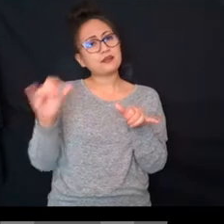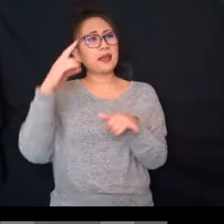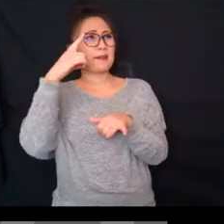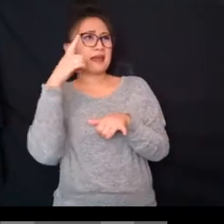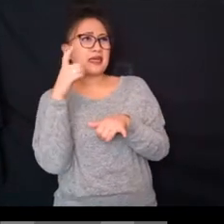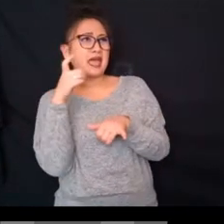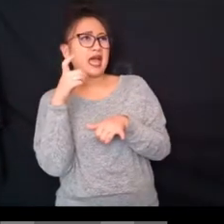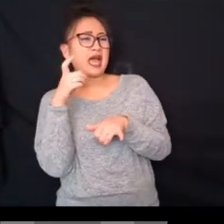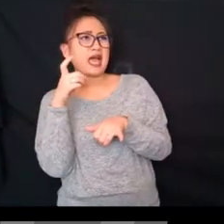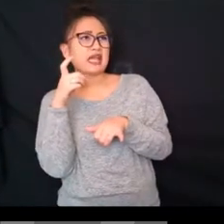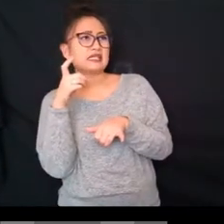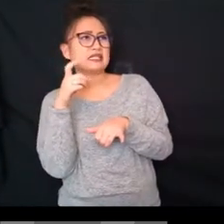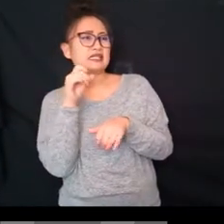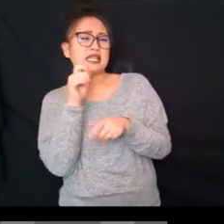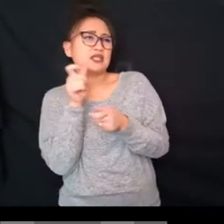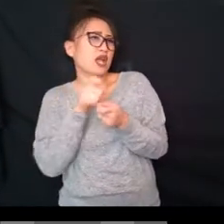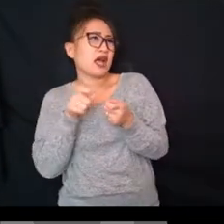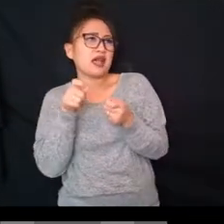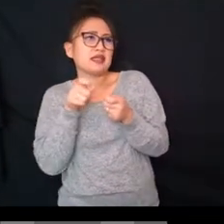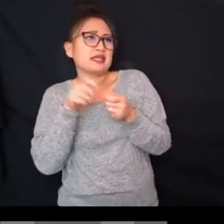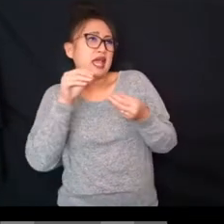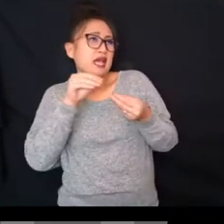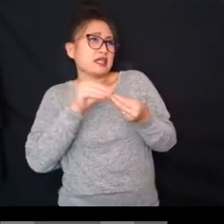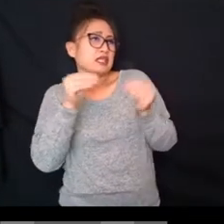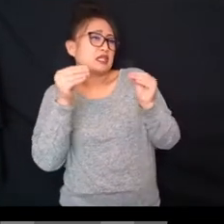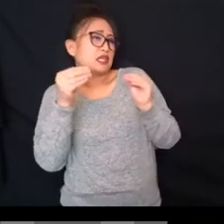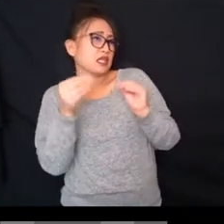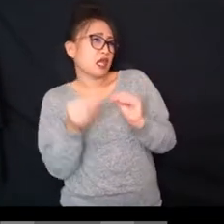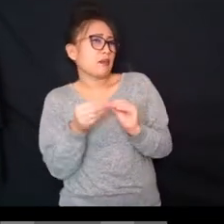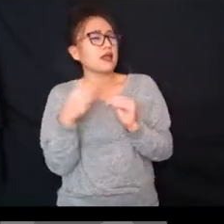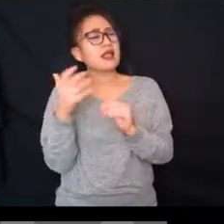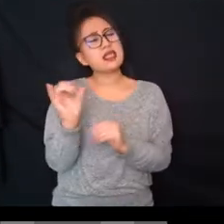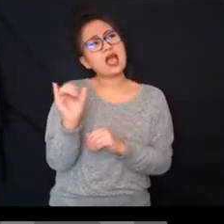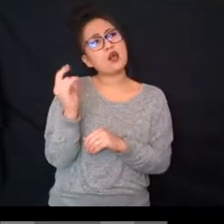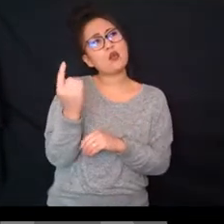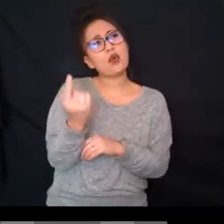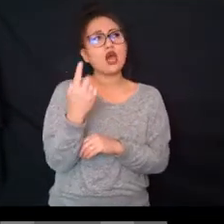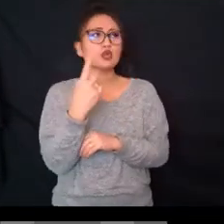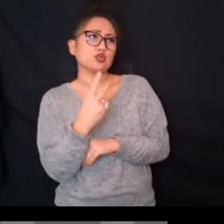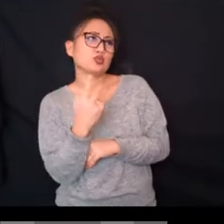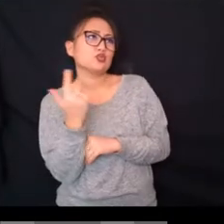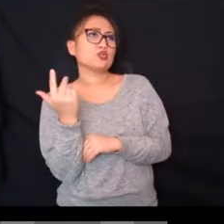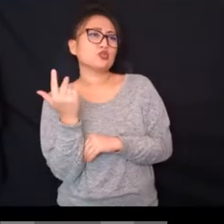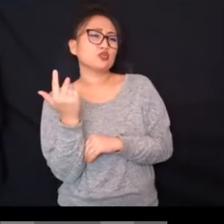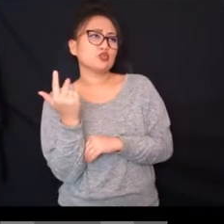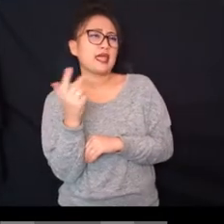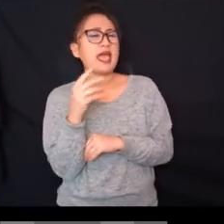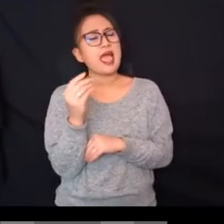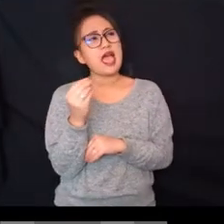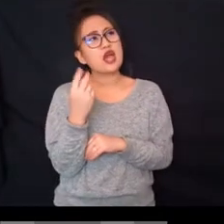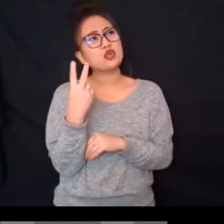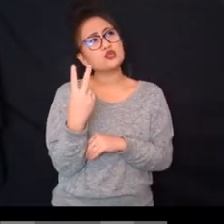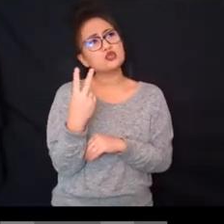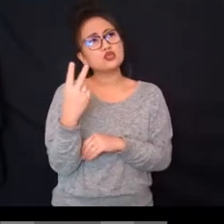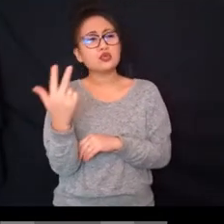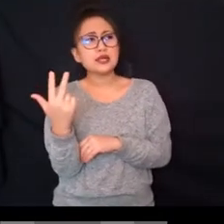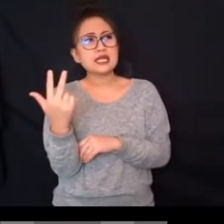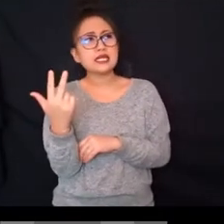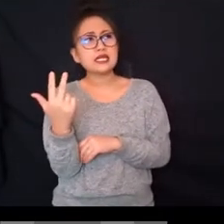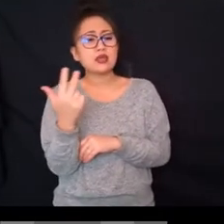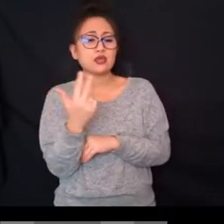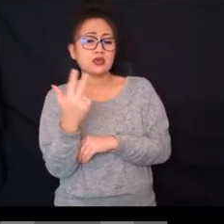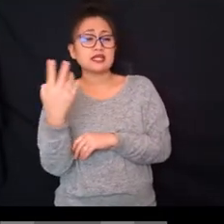not in the exact number like 1's 2 and 2's 3 and